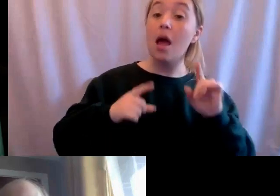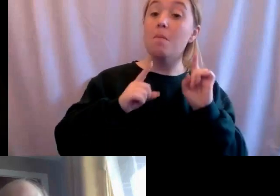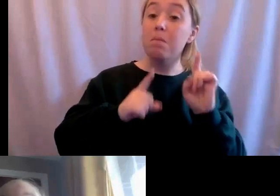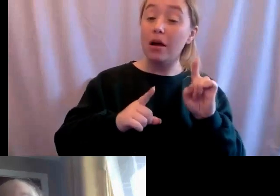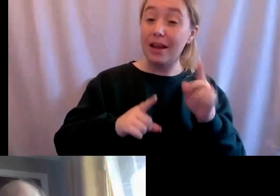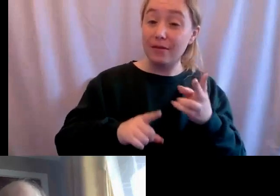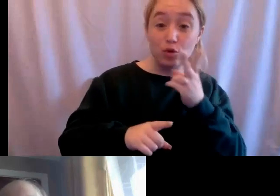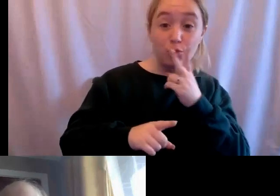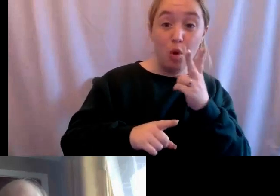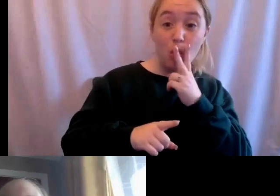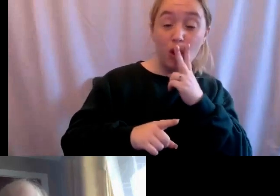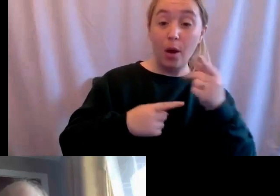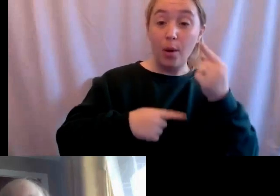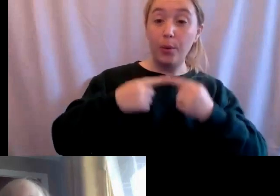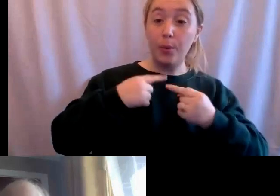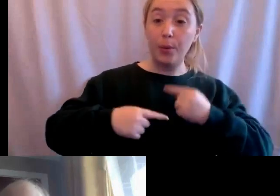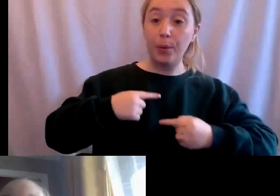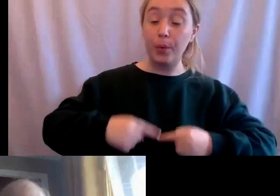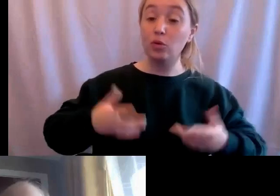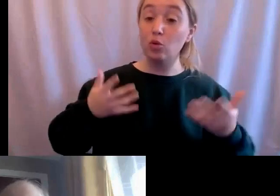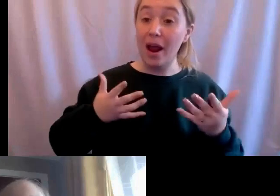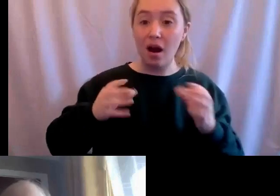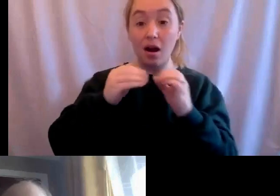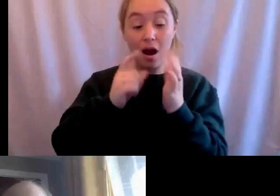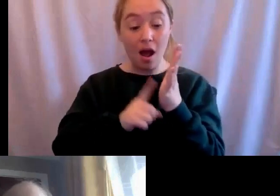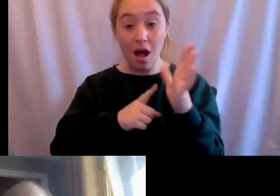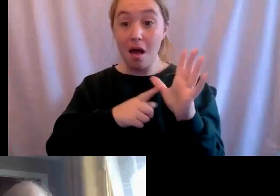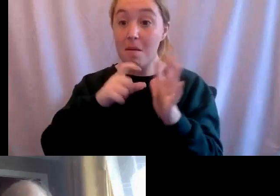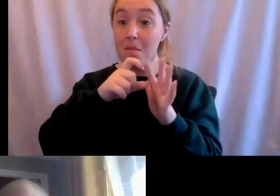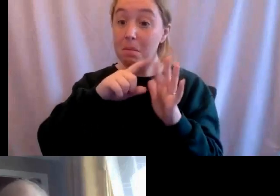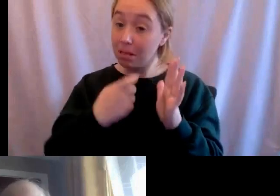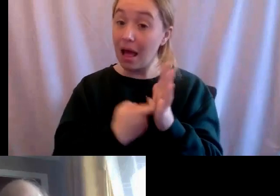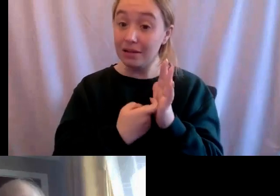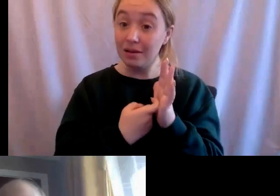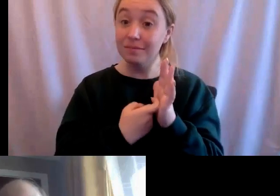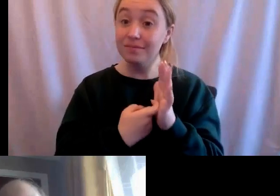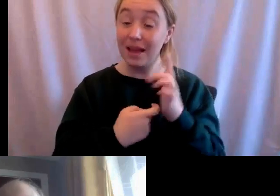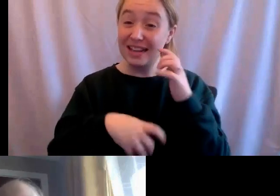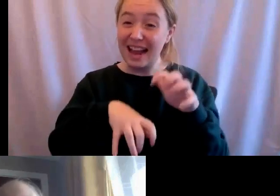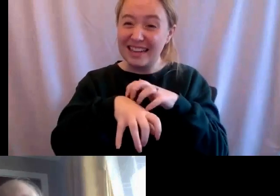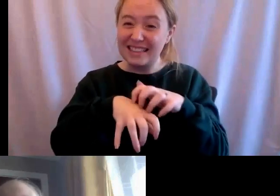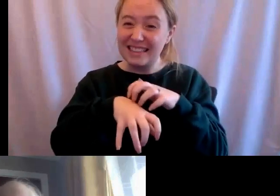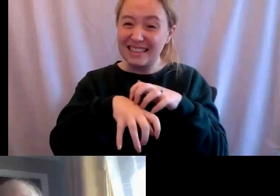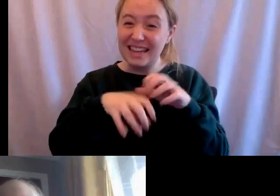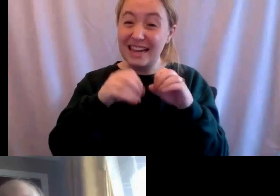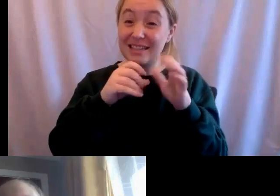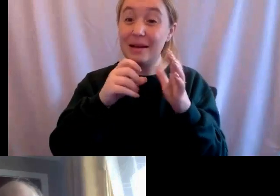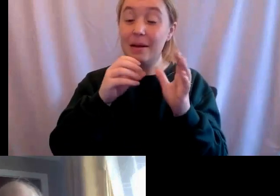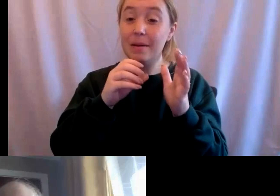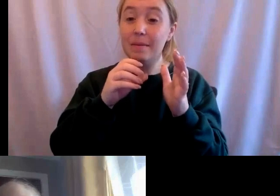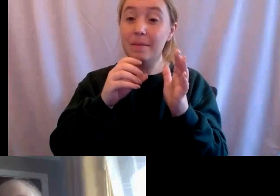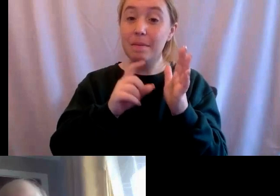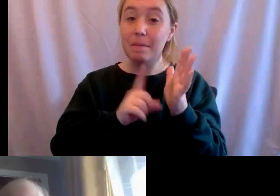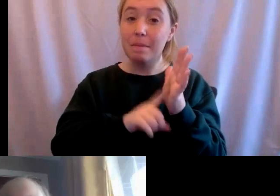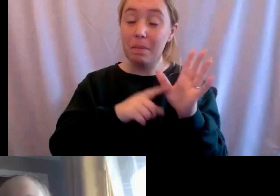bladder, and they can make your bladder really, really irritated. And we've seen lots of patients over the years get very much